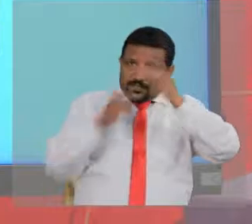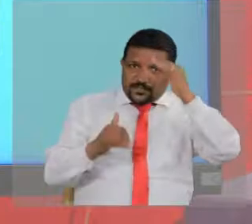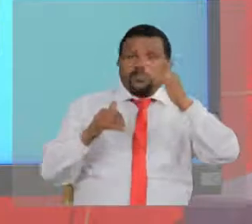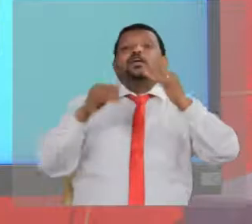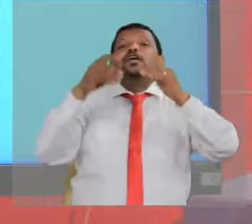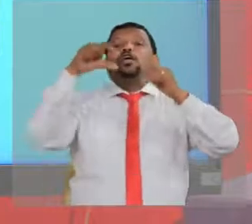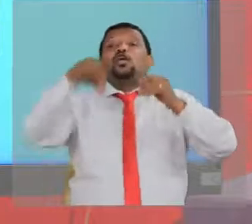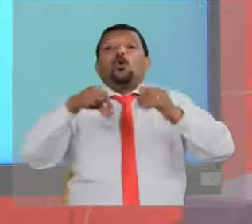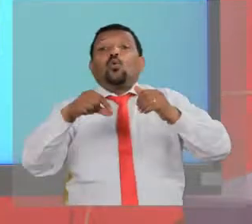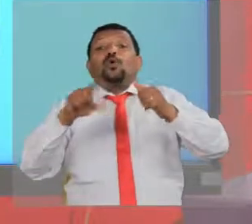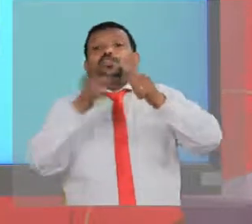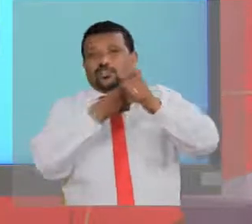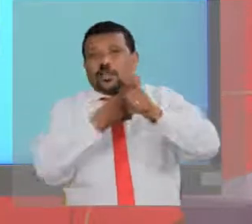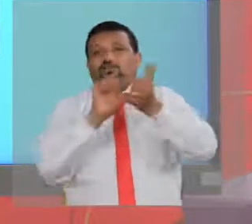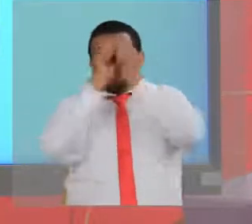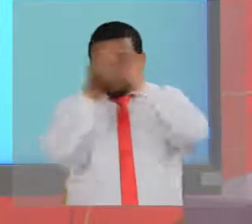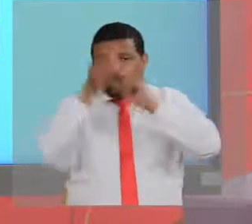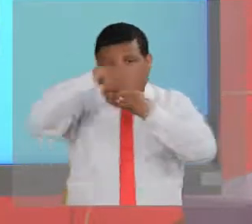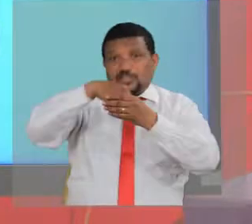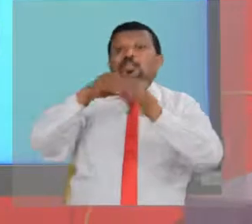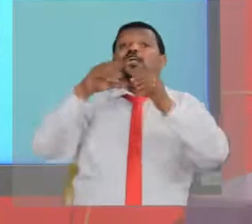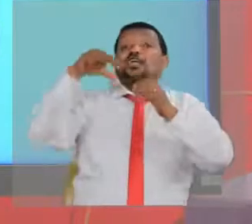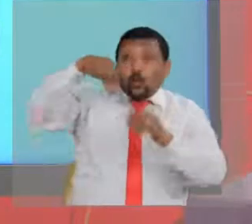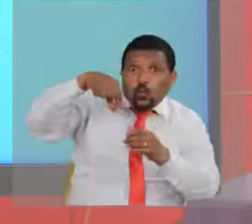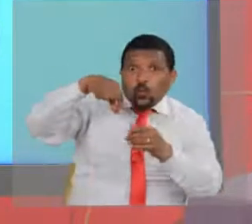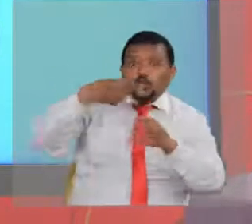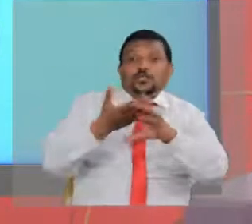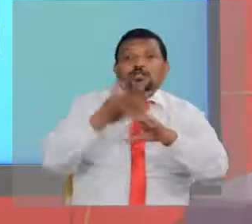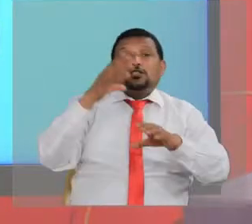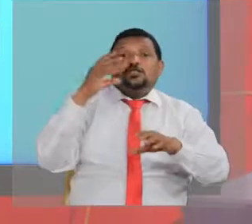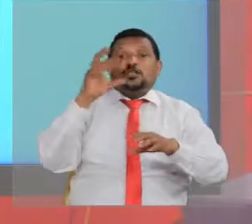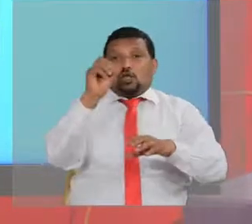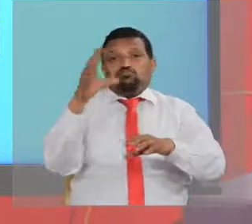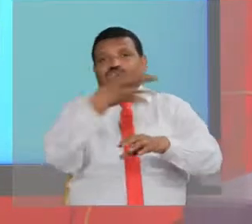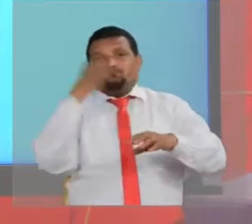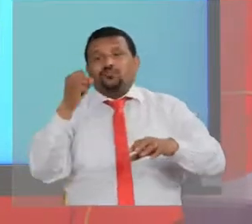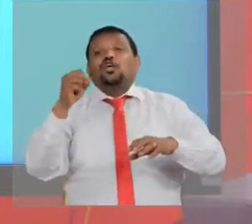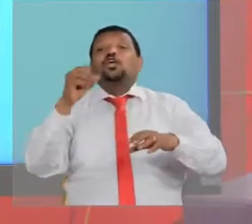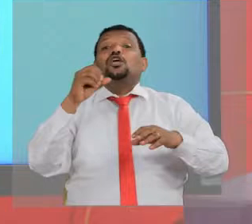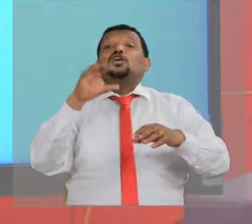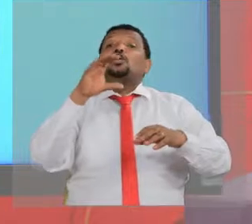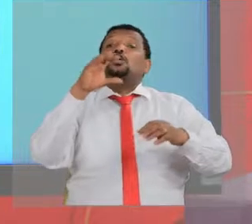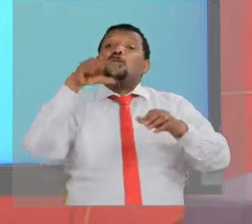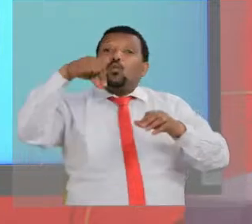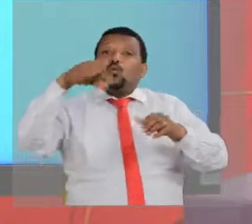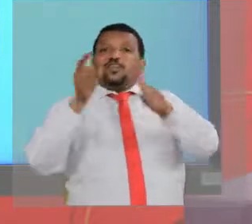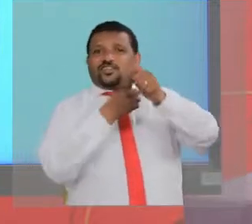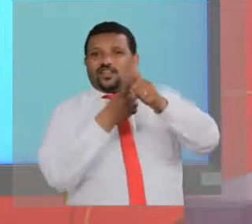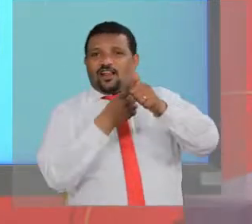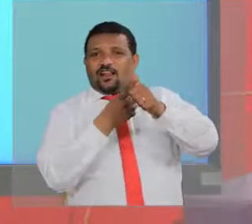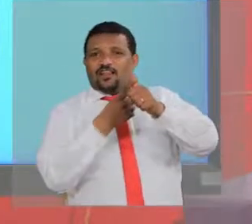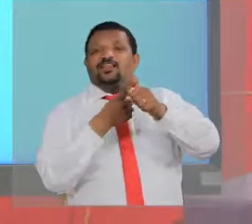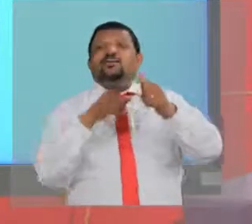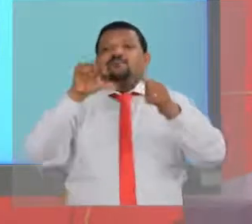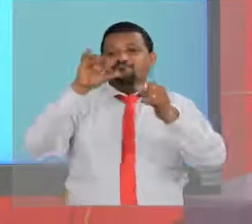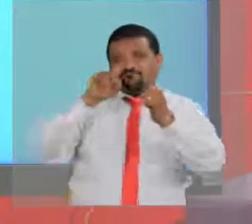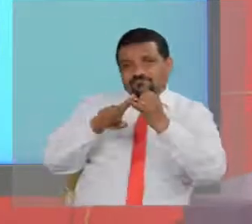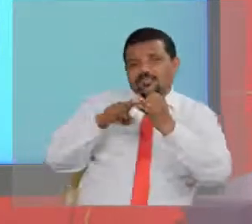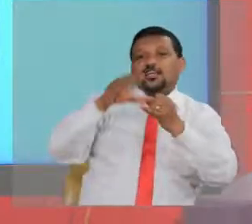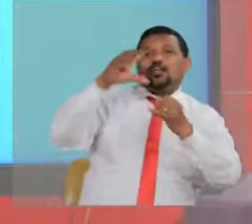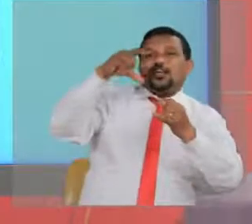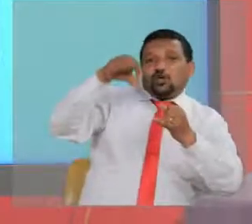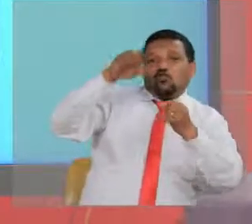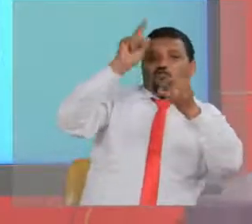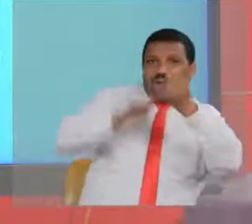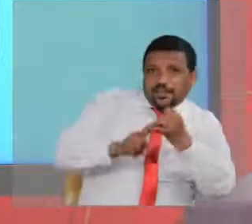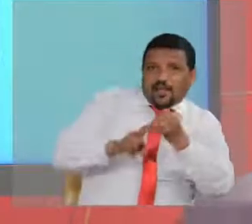is changing Q. Now let's take this 0 as Q initial and this 1 as Q final. And let's